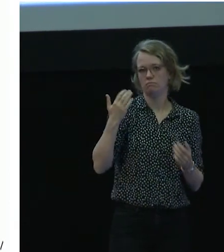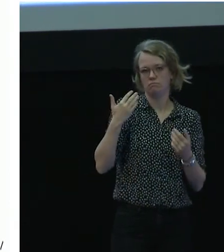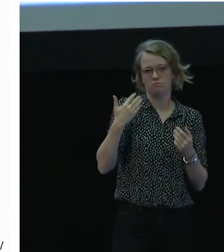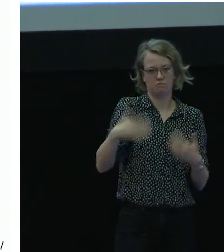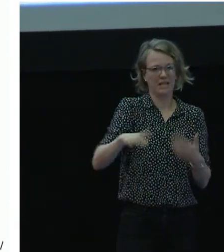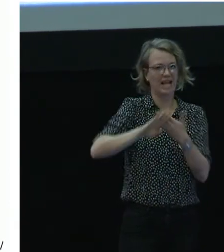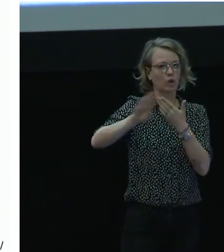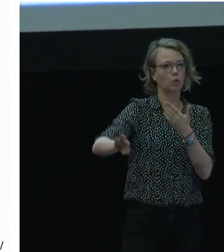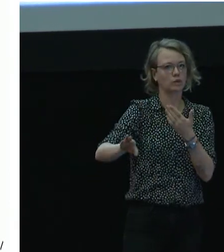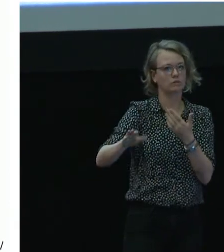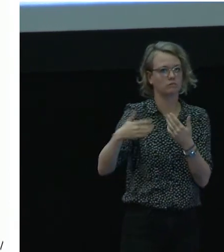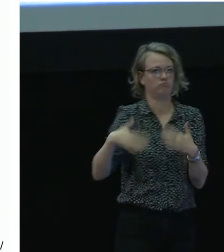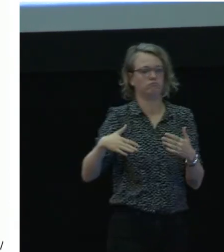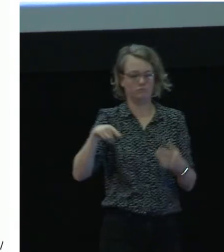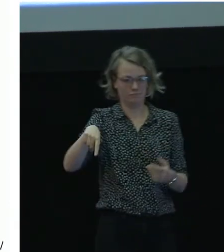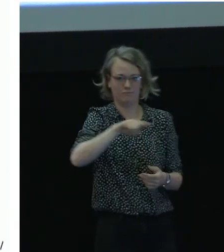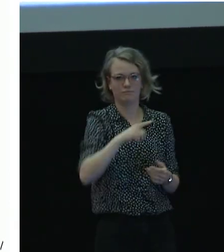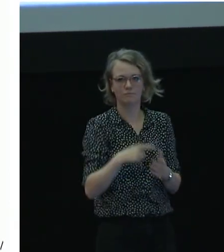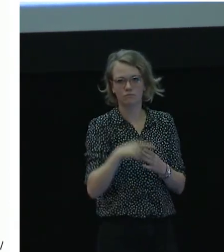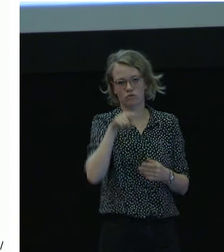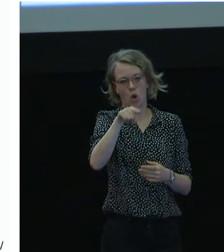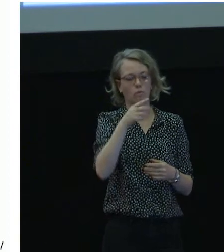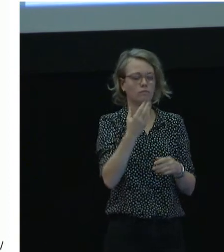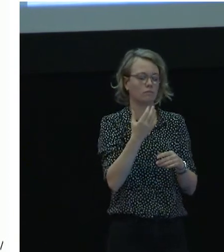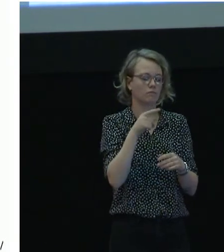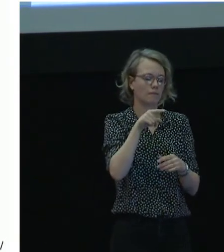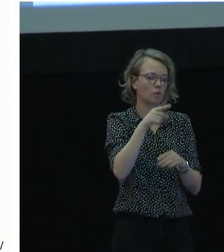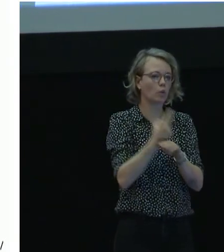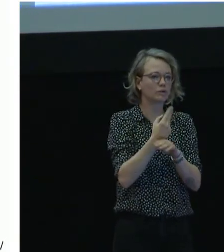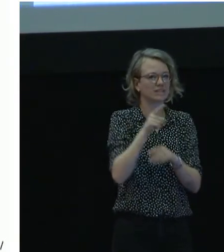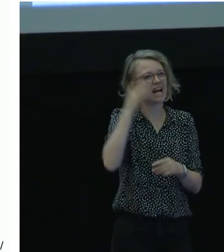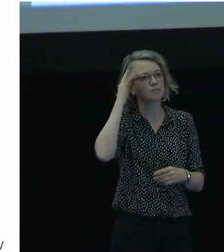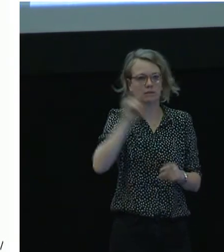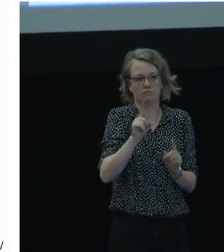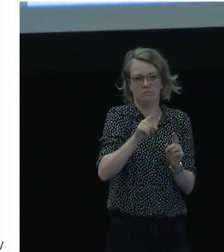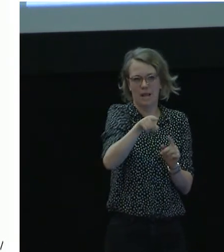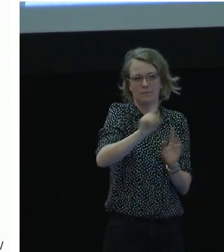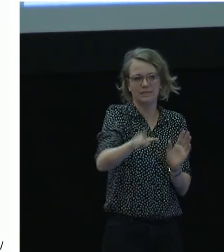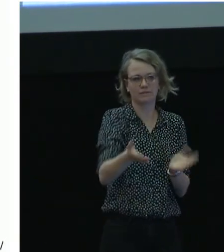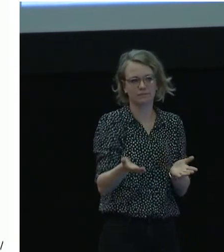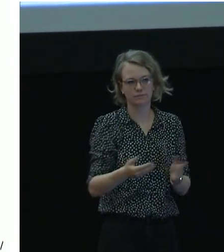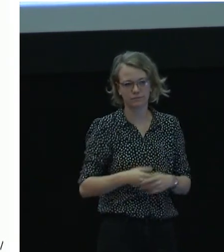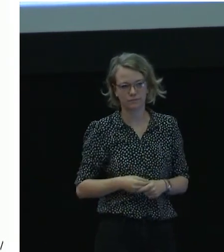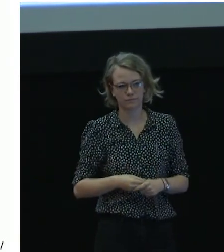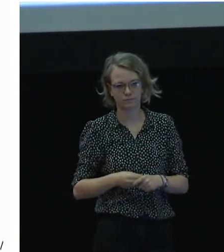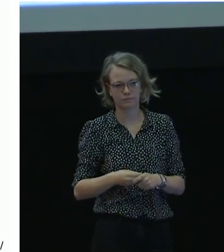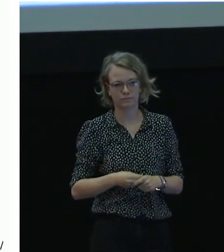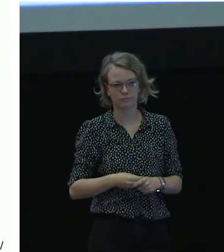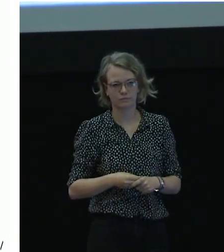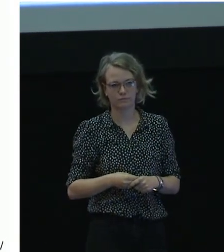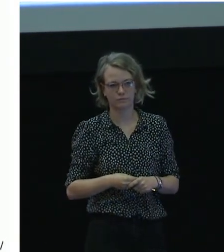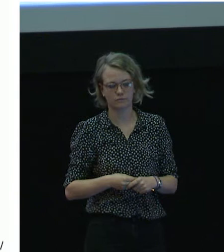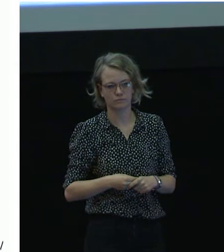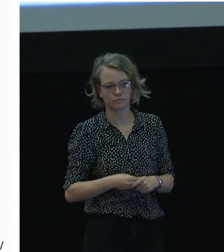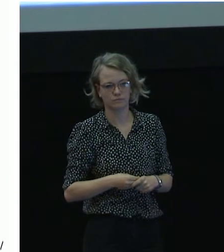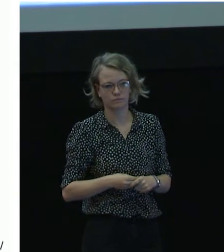better our products. And we need to learn from people that have experienced exclusion. So those